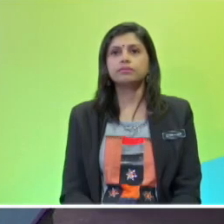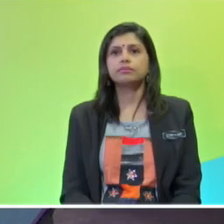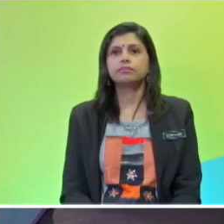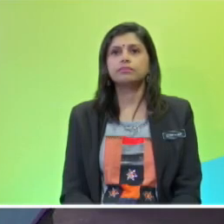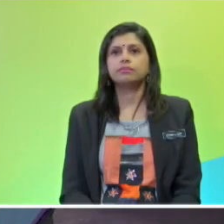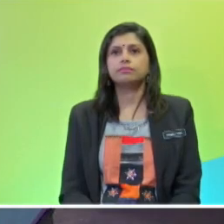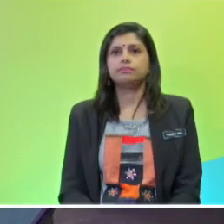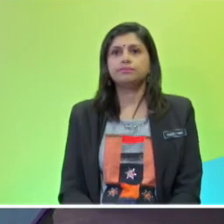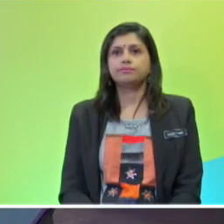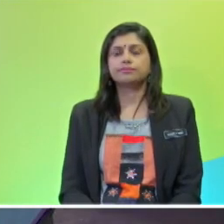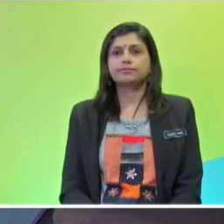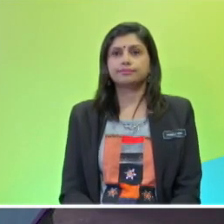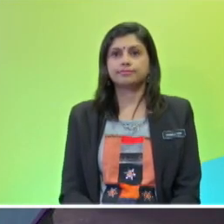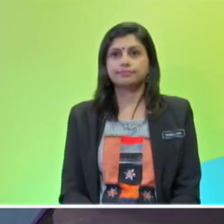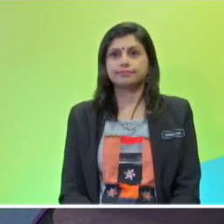fraction. Yes.